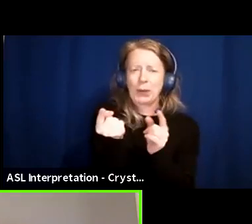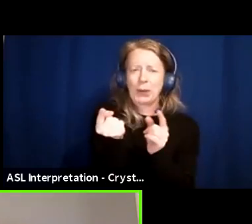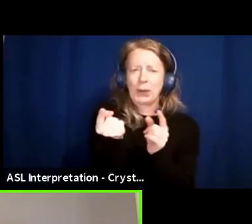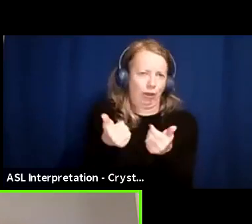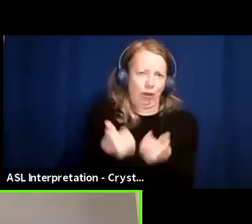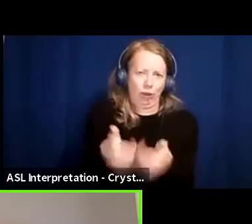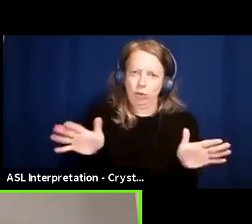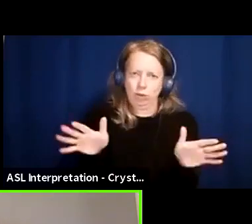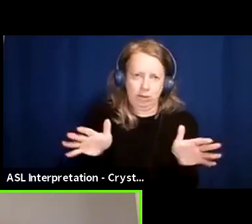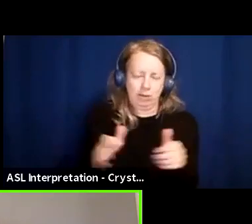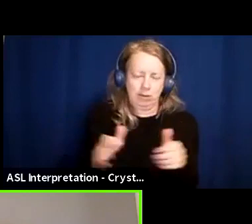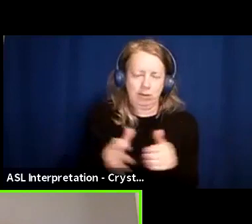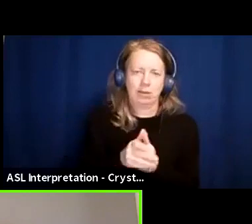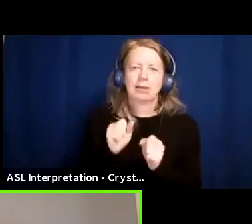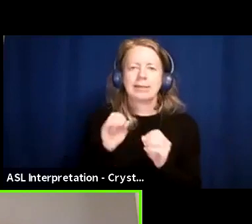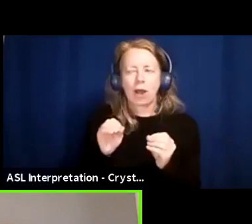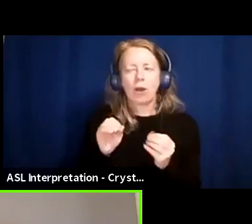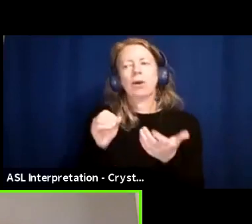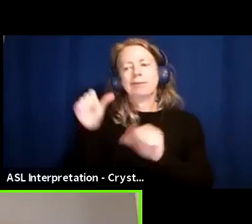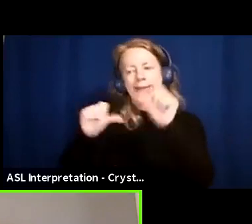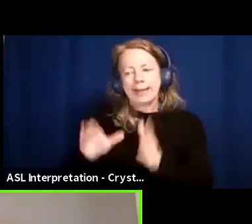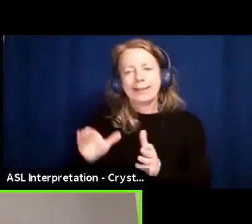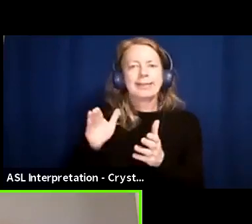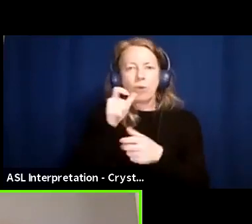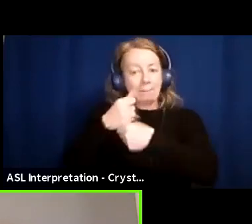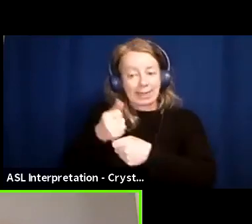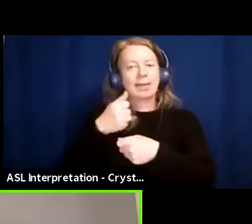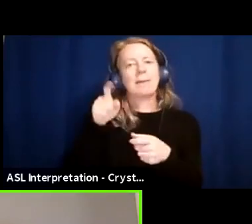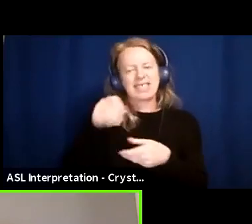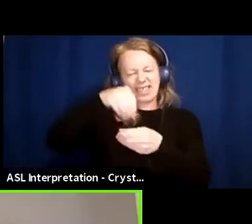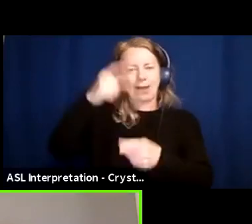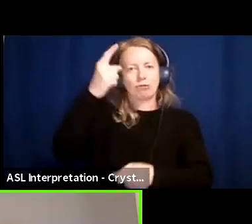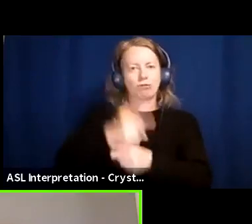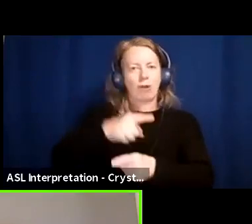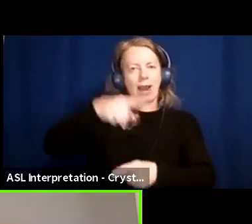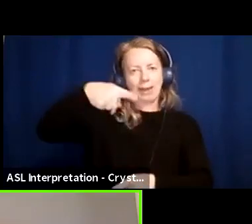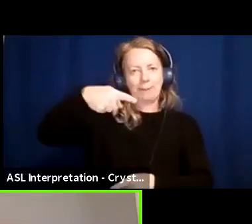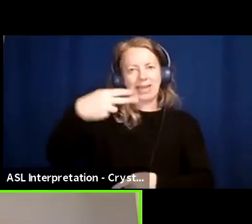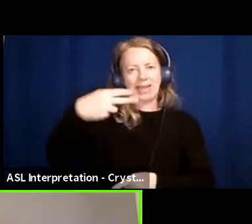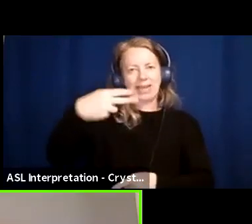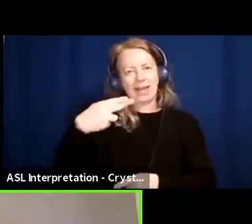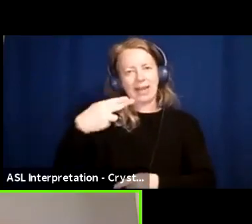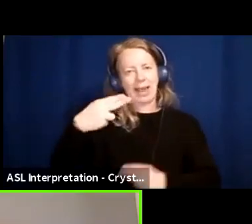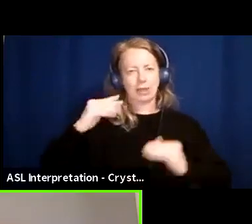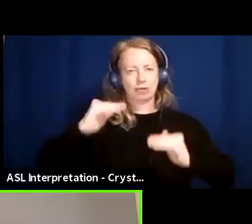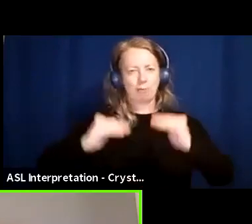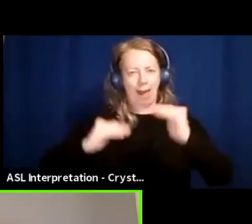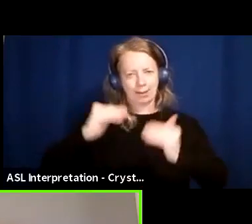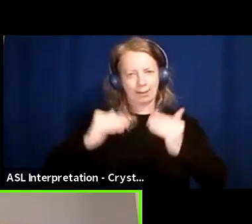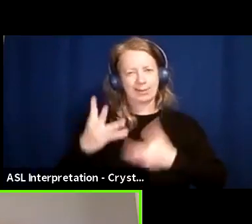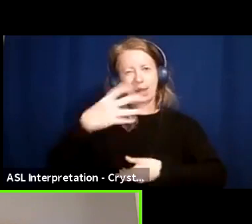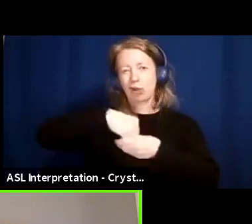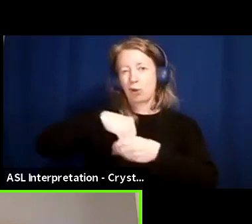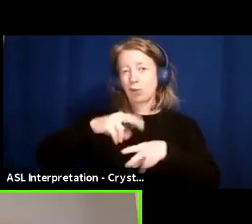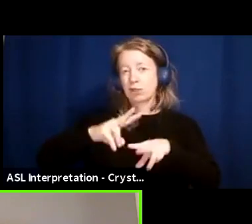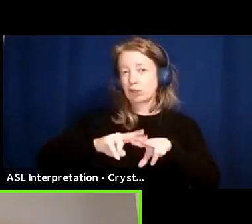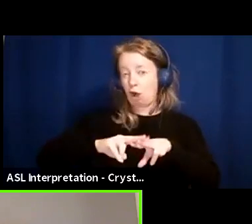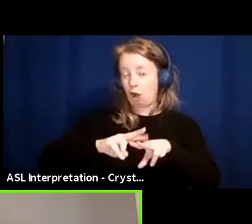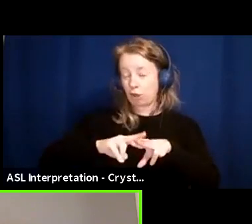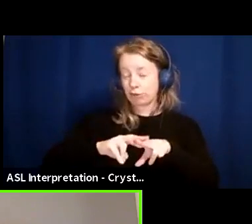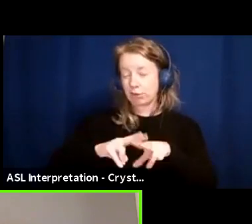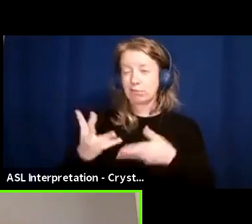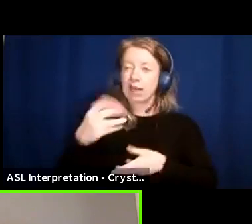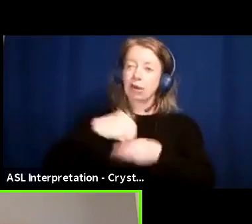correct pH balance in there. So there's some salts, there's some acid stabilizers